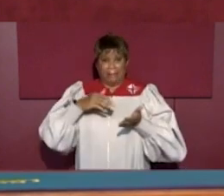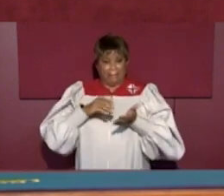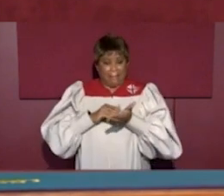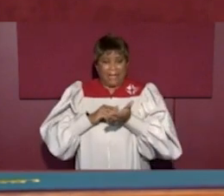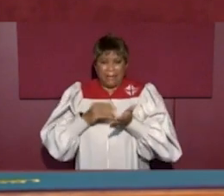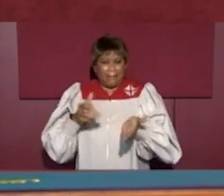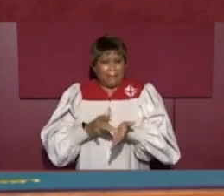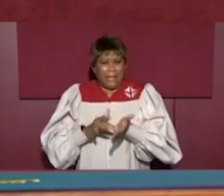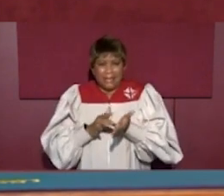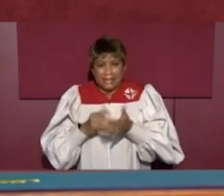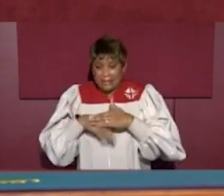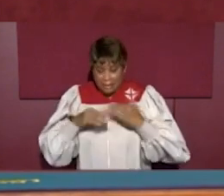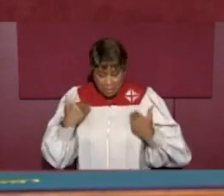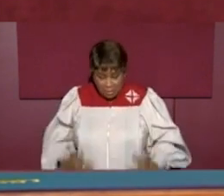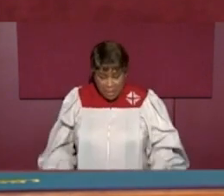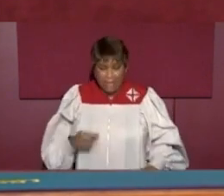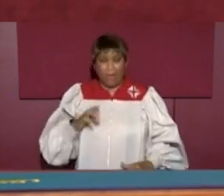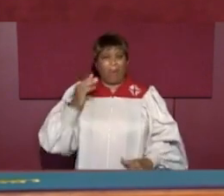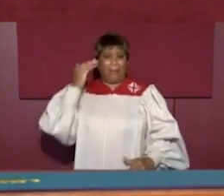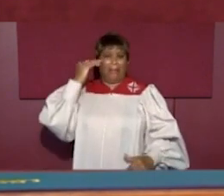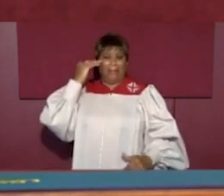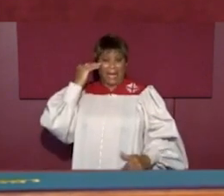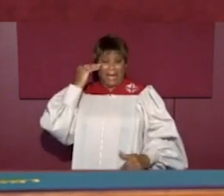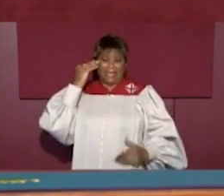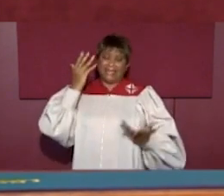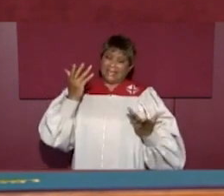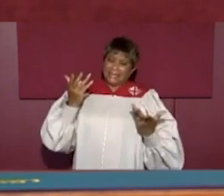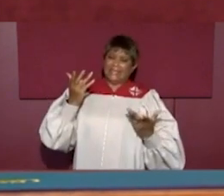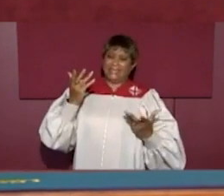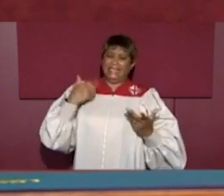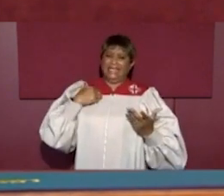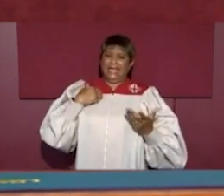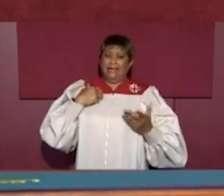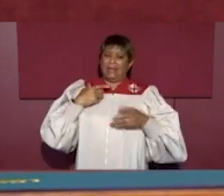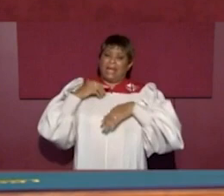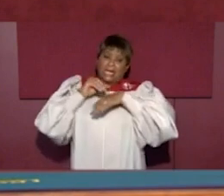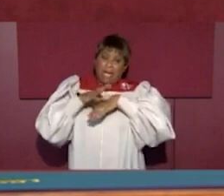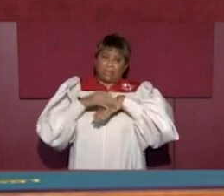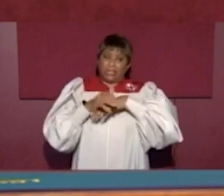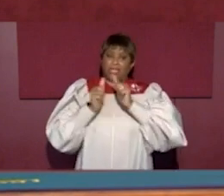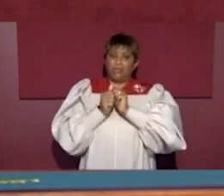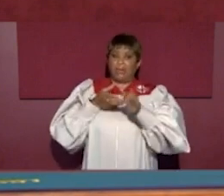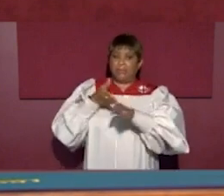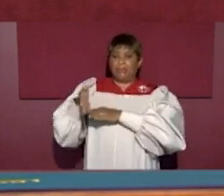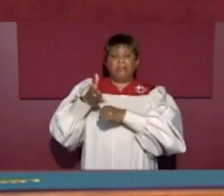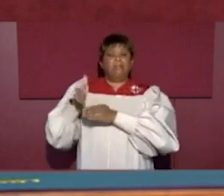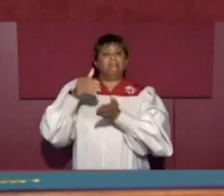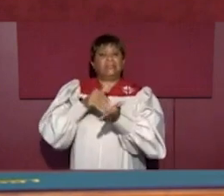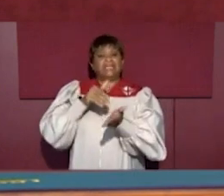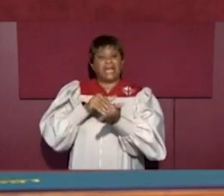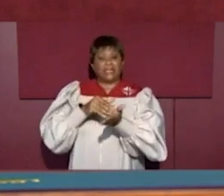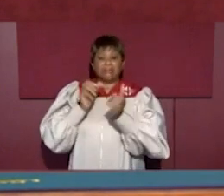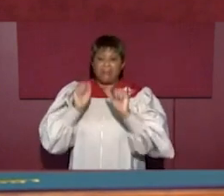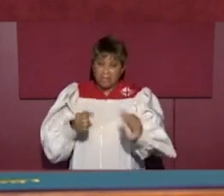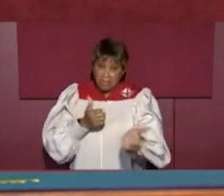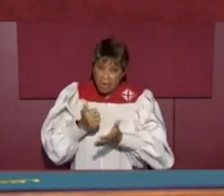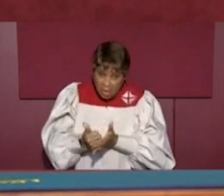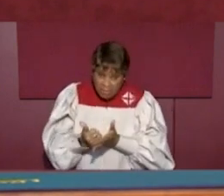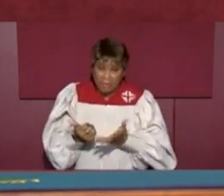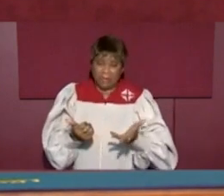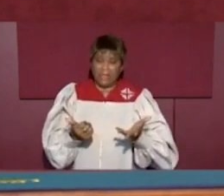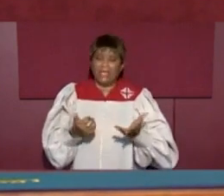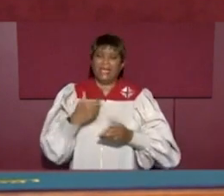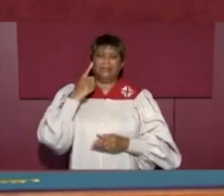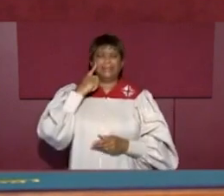health, in your body, or in your mind, that just a consultation with your primary doctor could help you. You know, I was